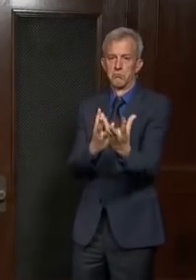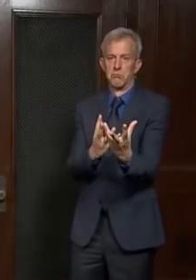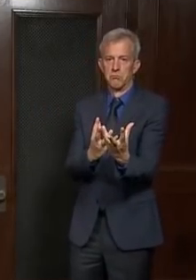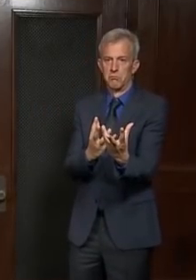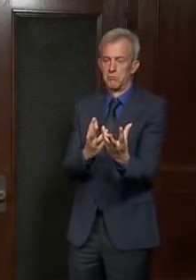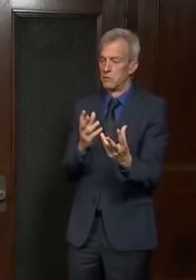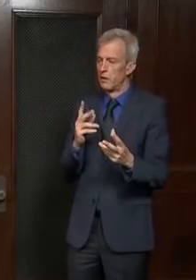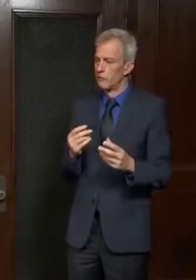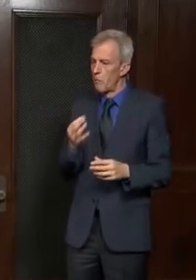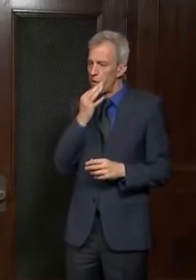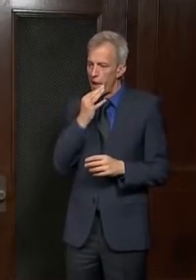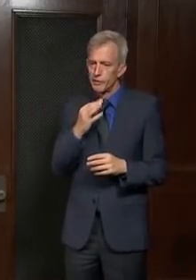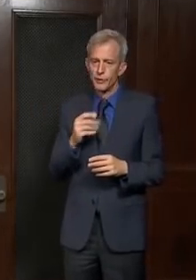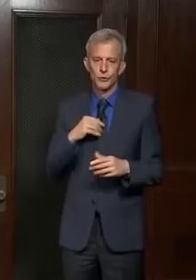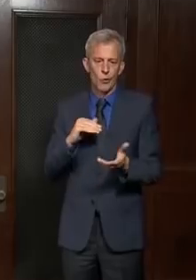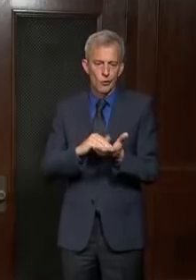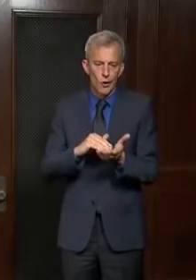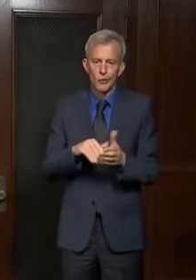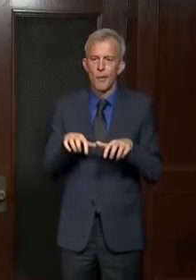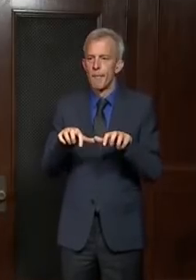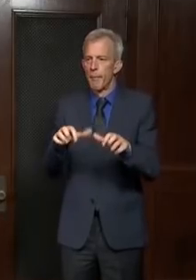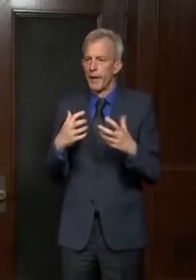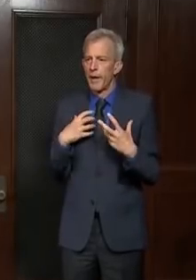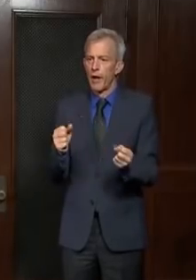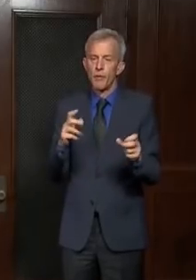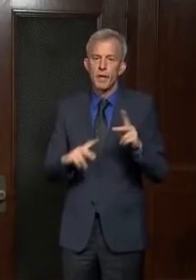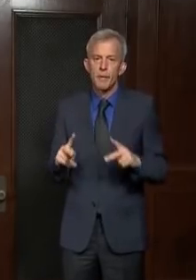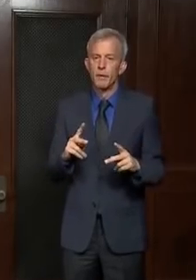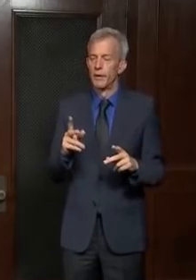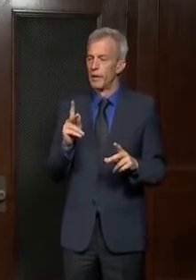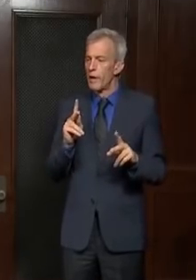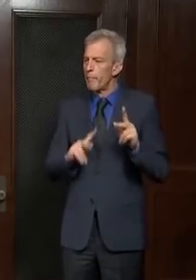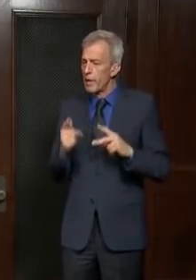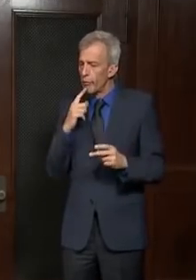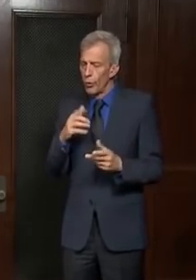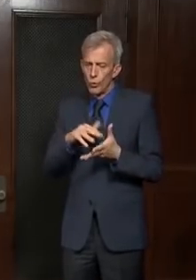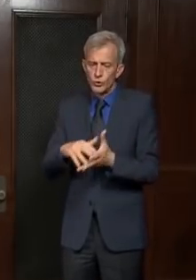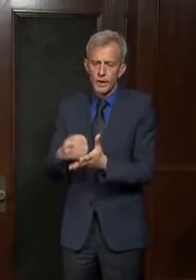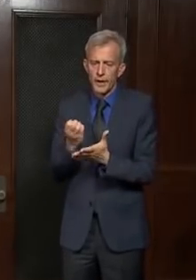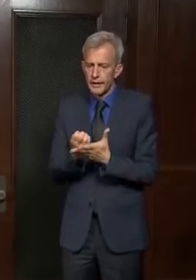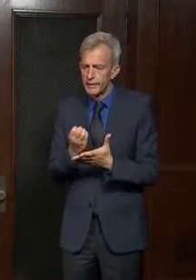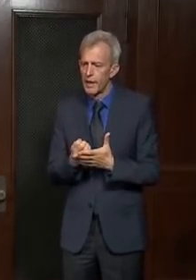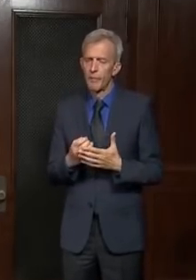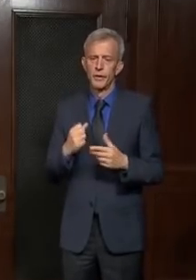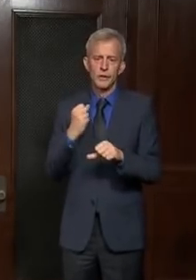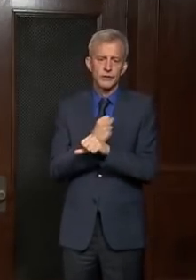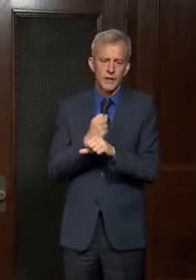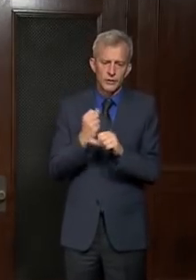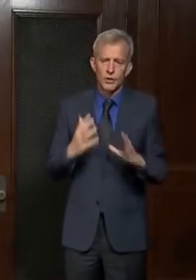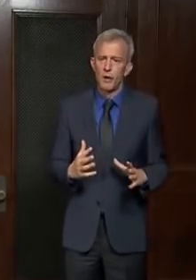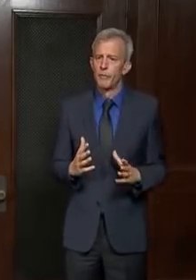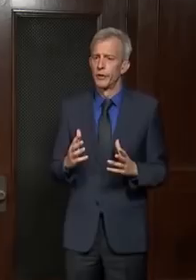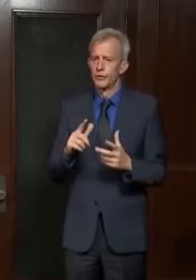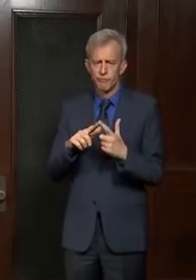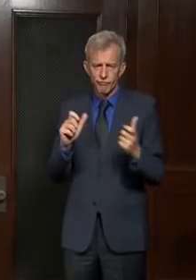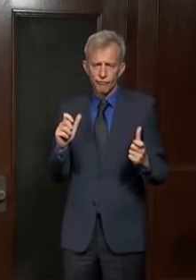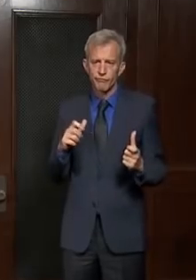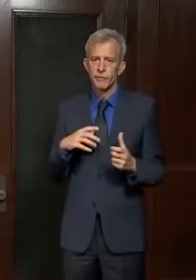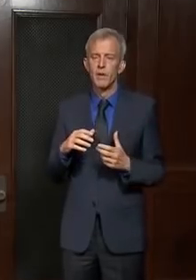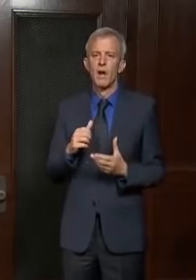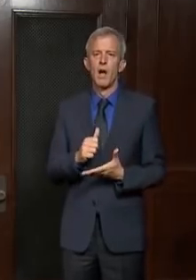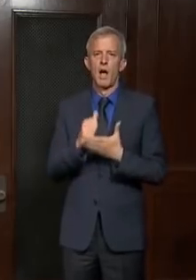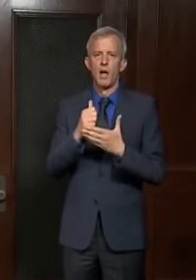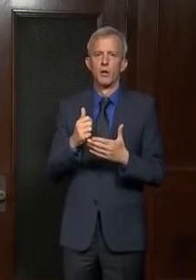world, whether that's doctors and public health officials, economists, statisticians, and others that are helping guide the decisions I make on your